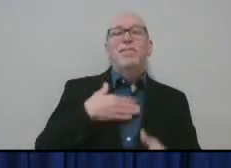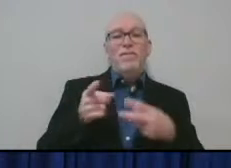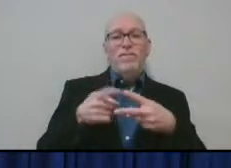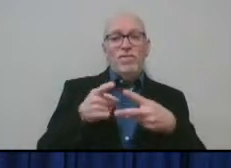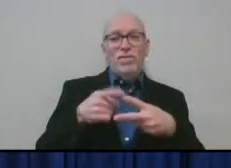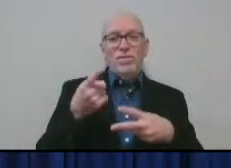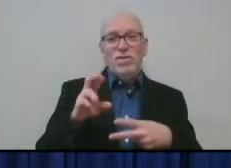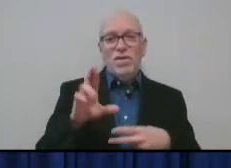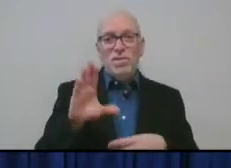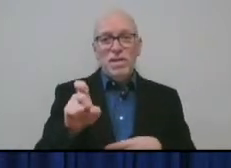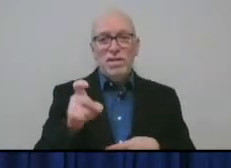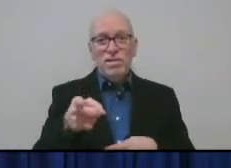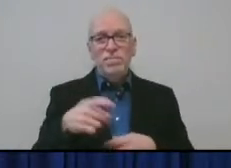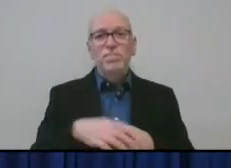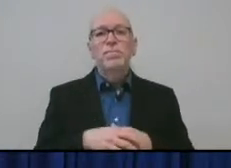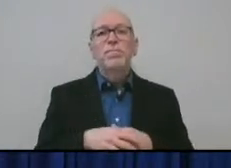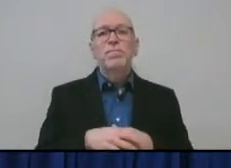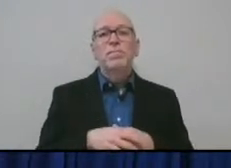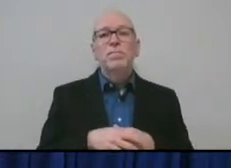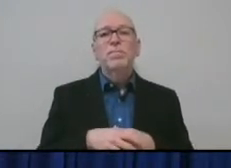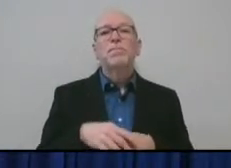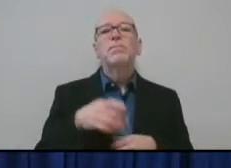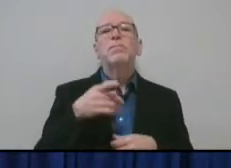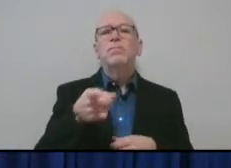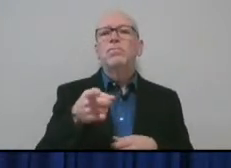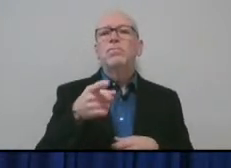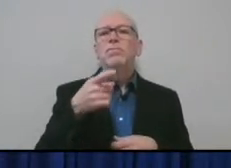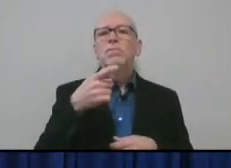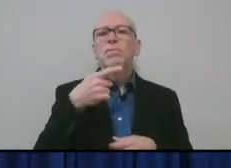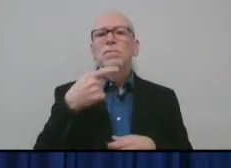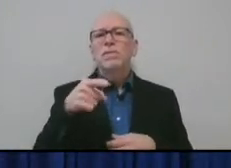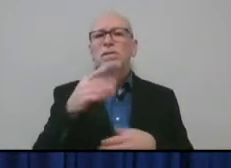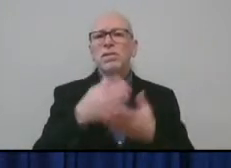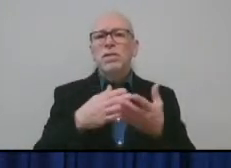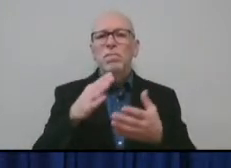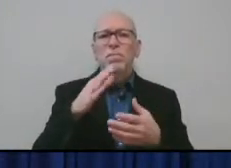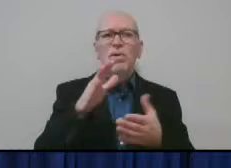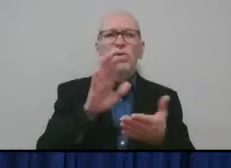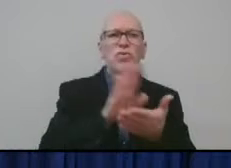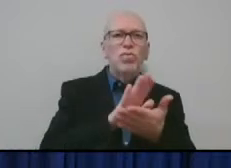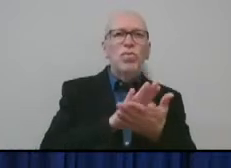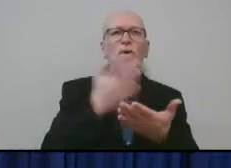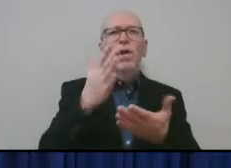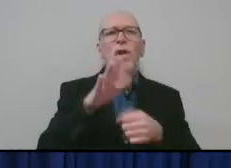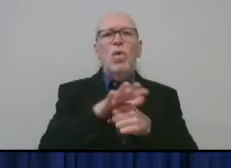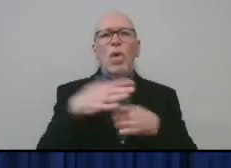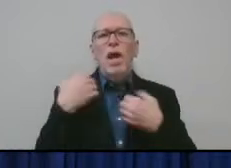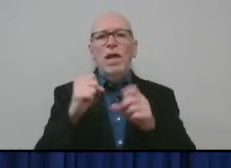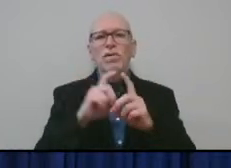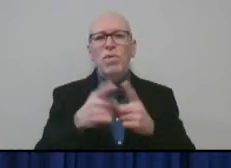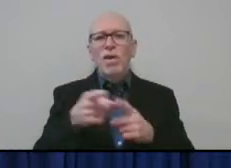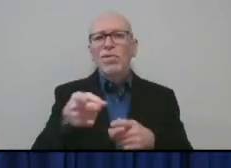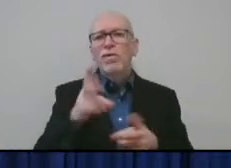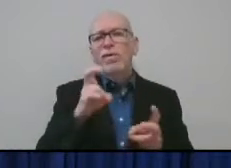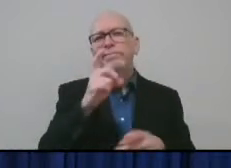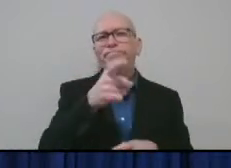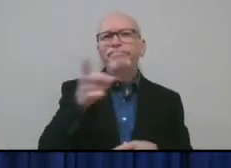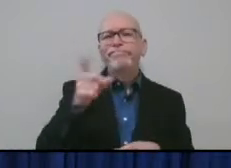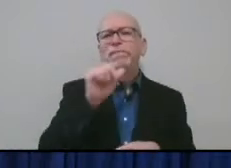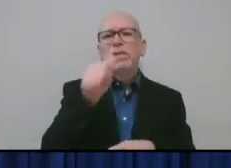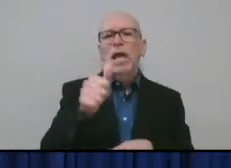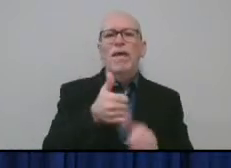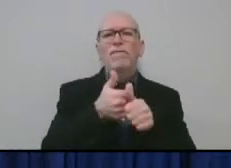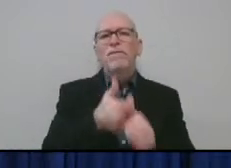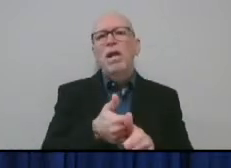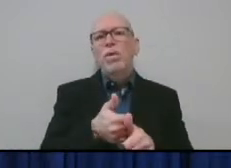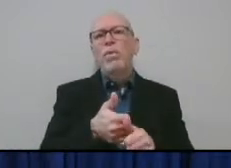Dr. Box. You scolded schools and some local health departments in your opening remarks for not following, in some